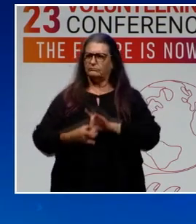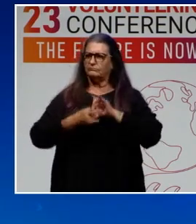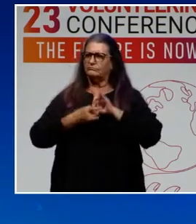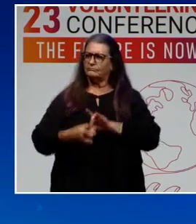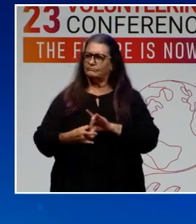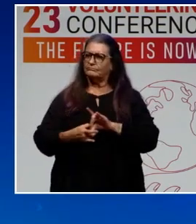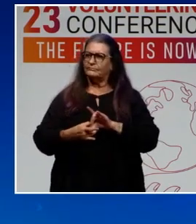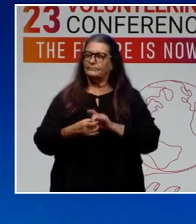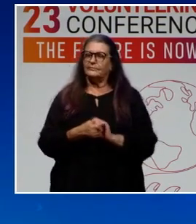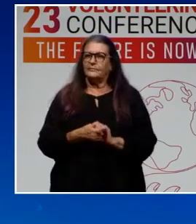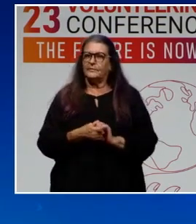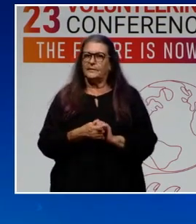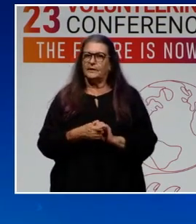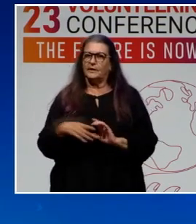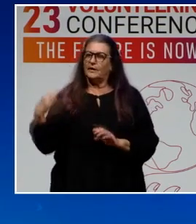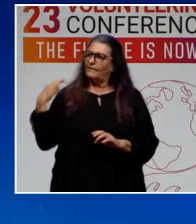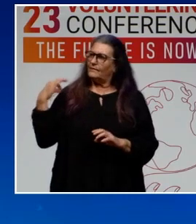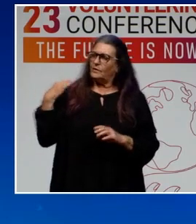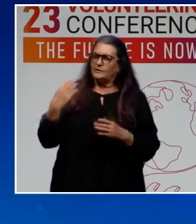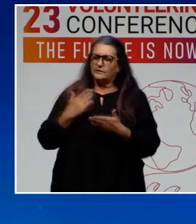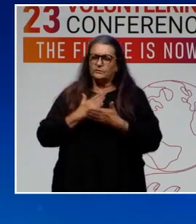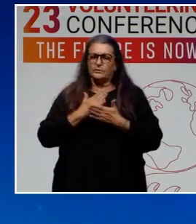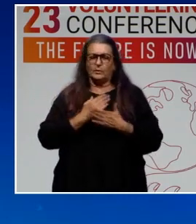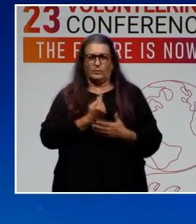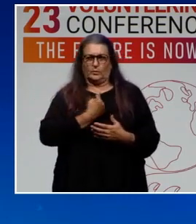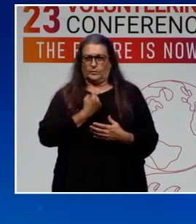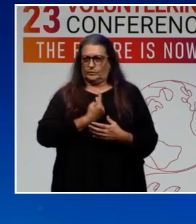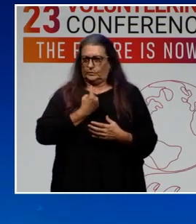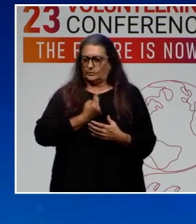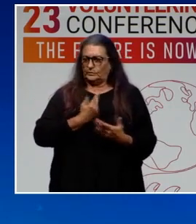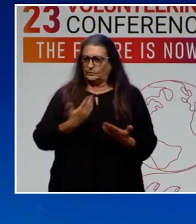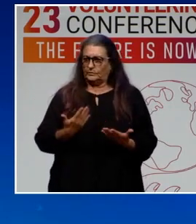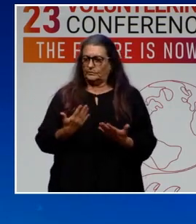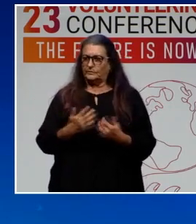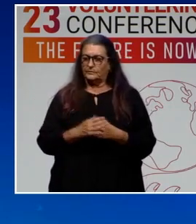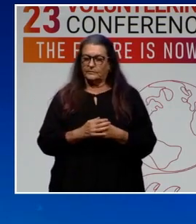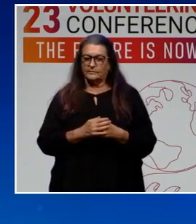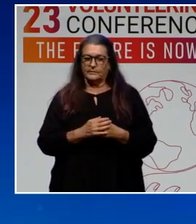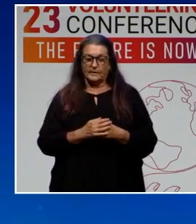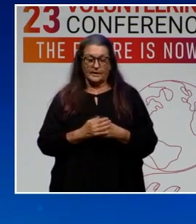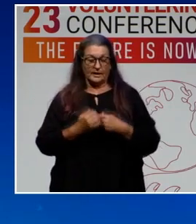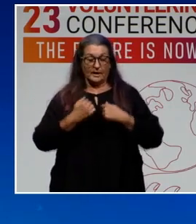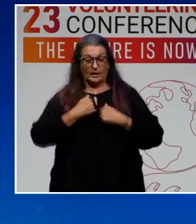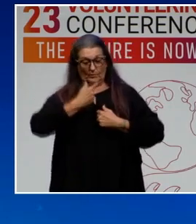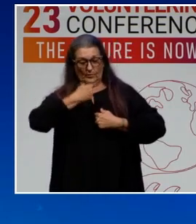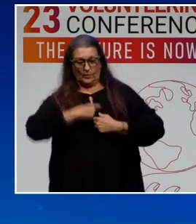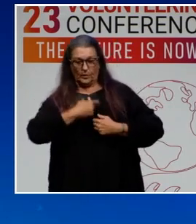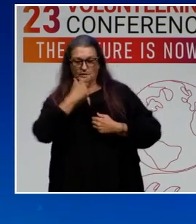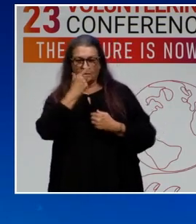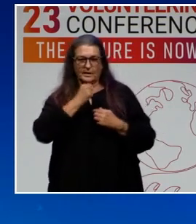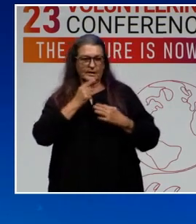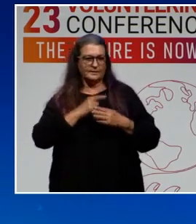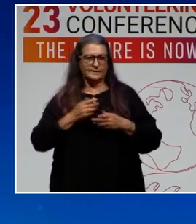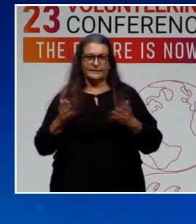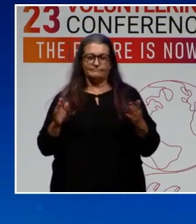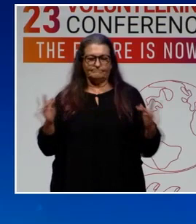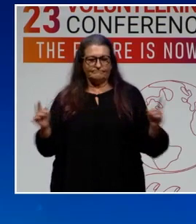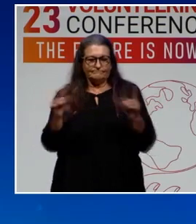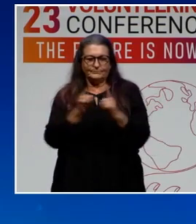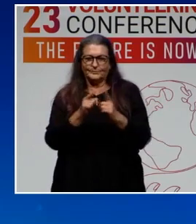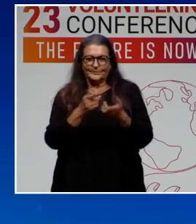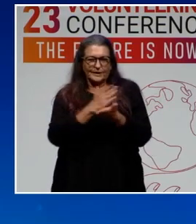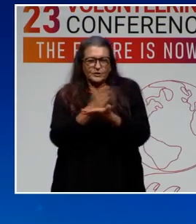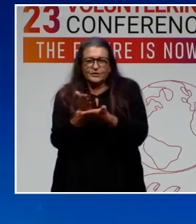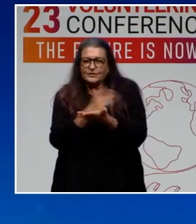Volunteering is also personally rewarding, allowing individuals to share their experiences and talents and creating